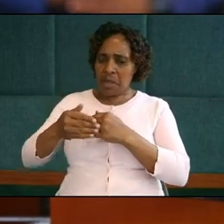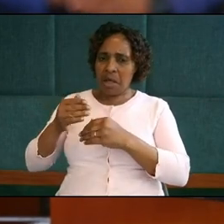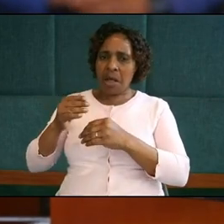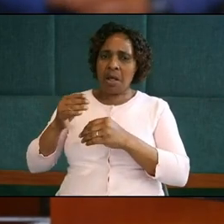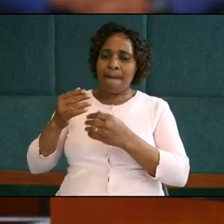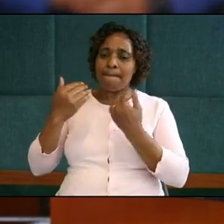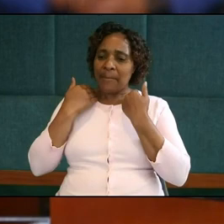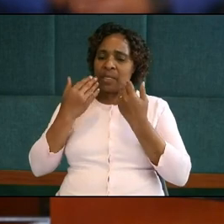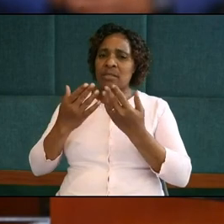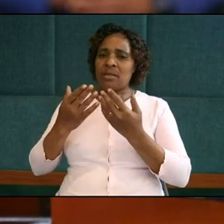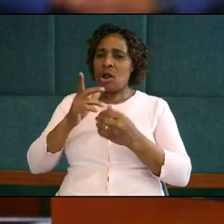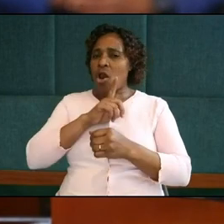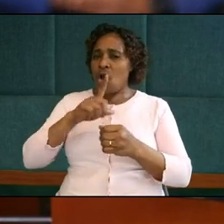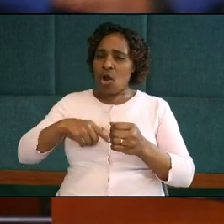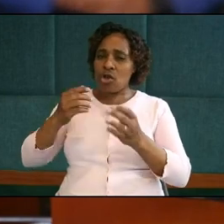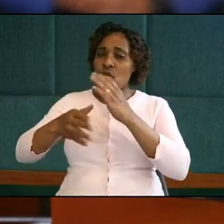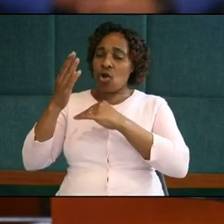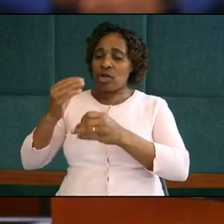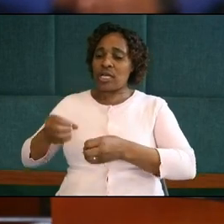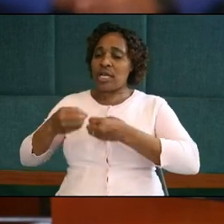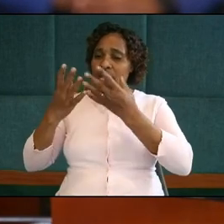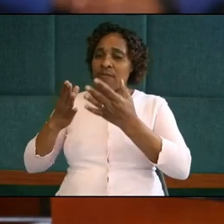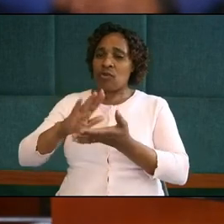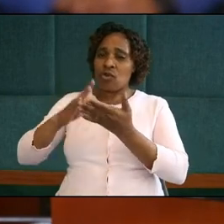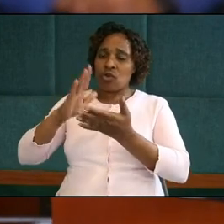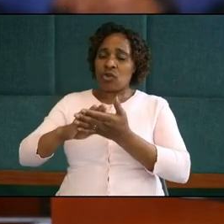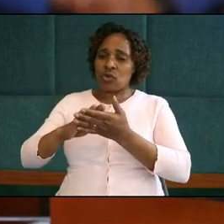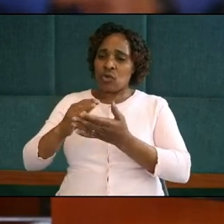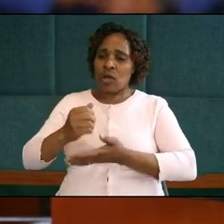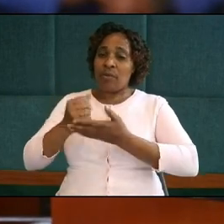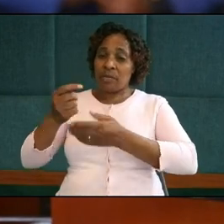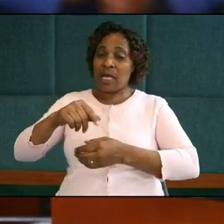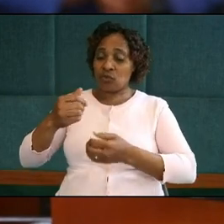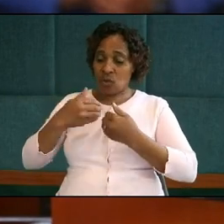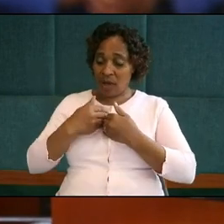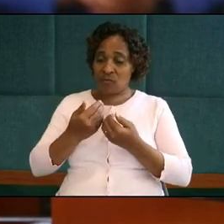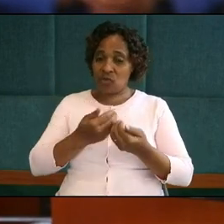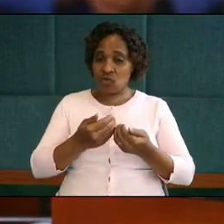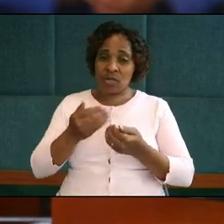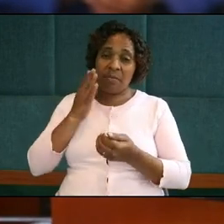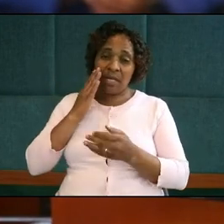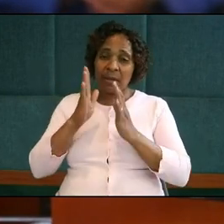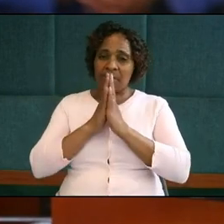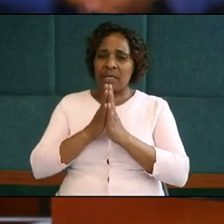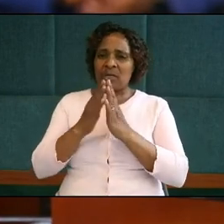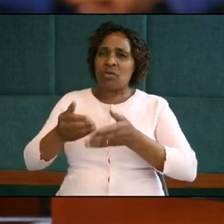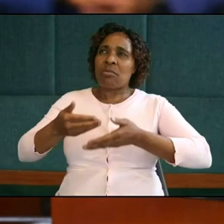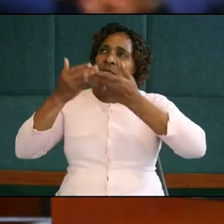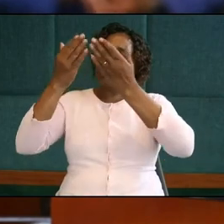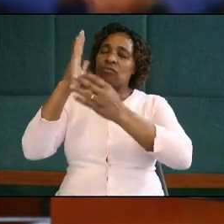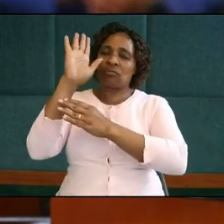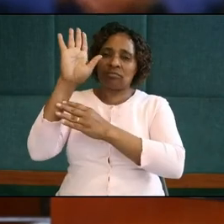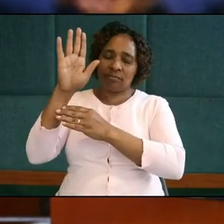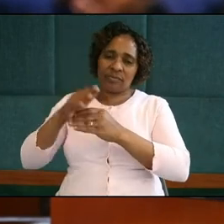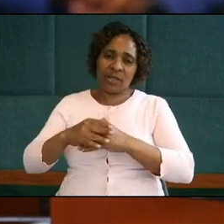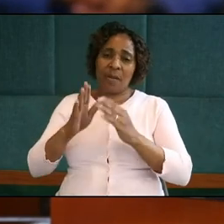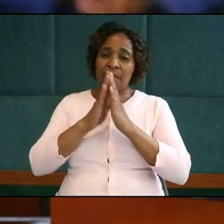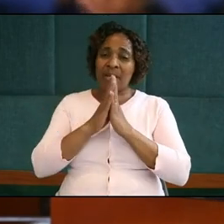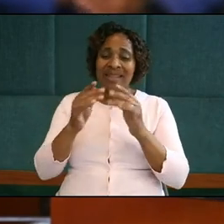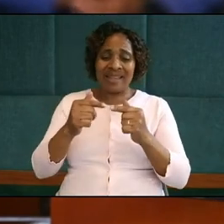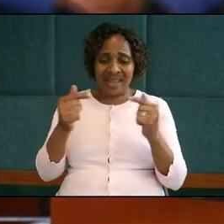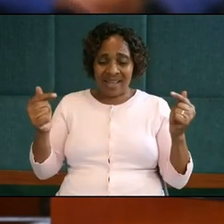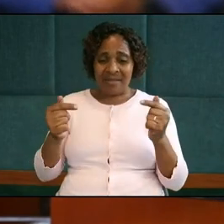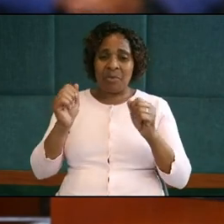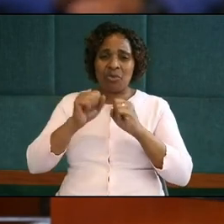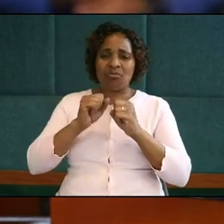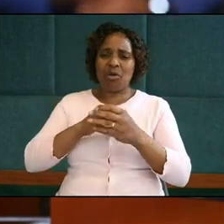God, we give you glory because you have allowed us to have this child," mother prayed. "Now we are presenting her to you. We pray that the enemy will